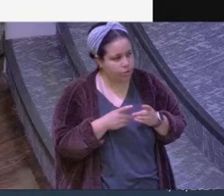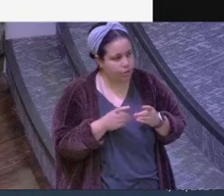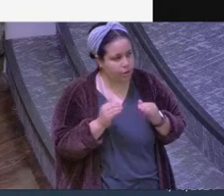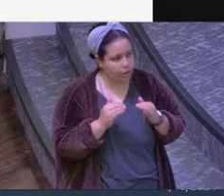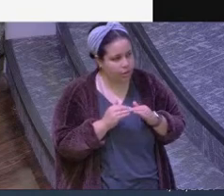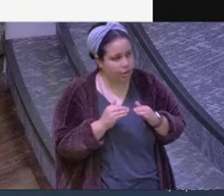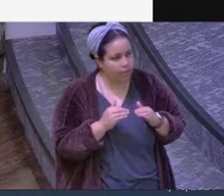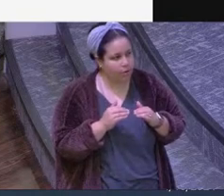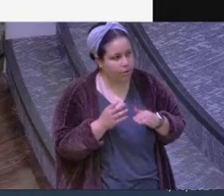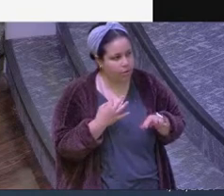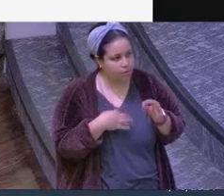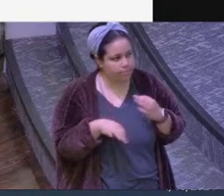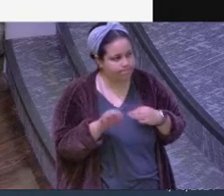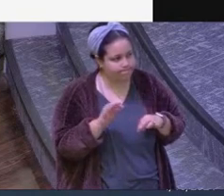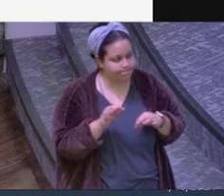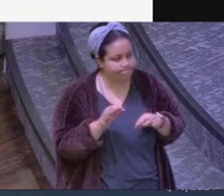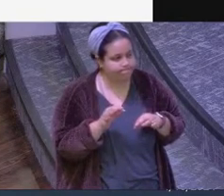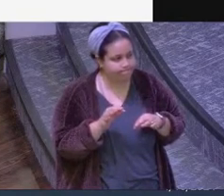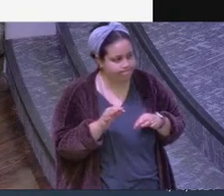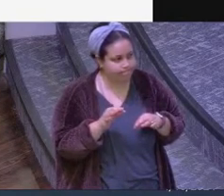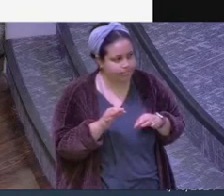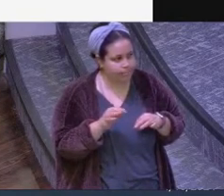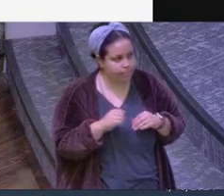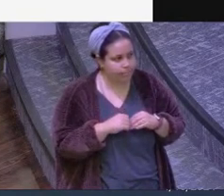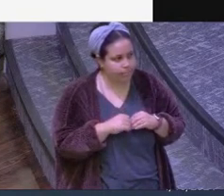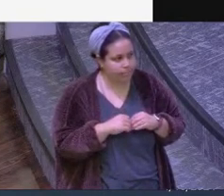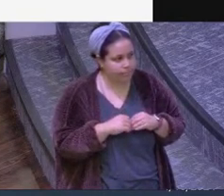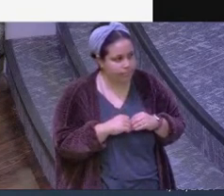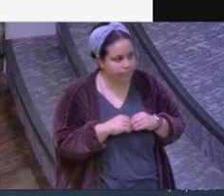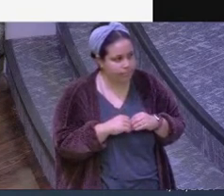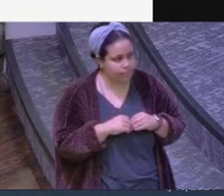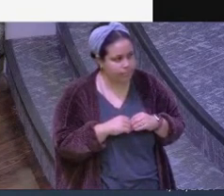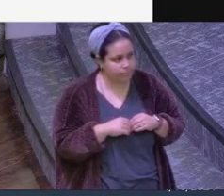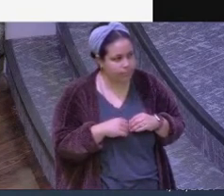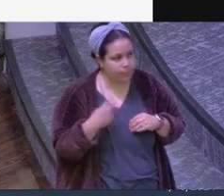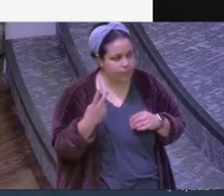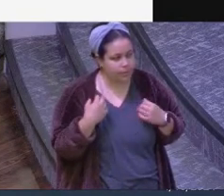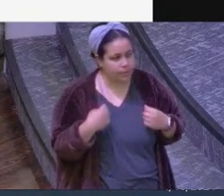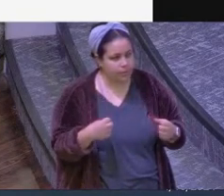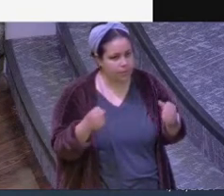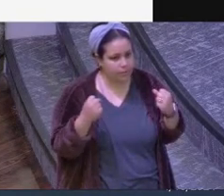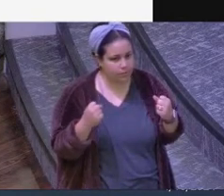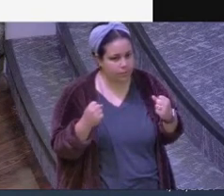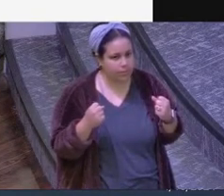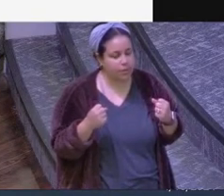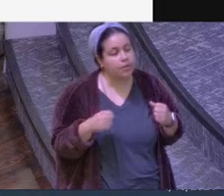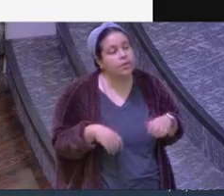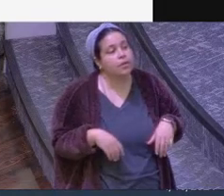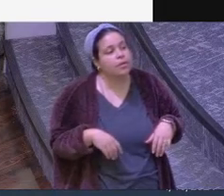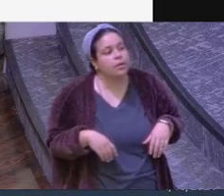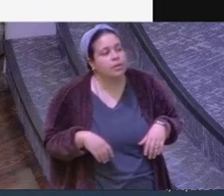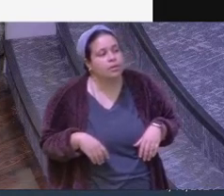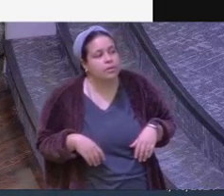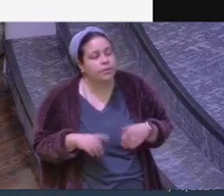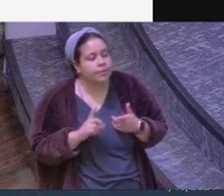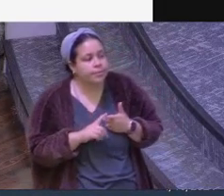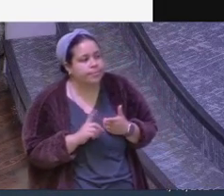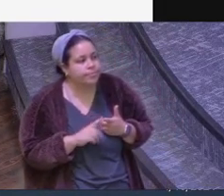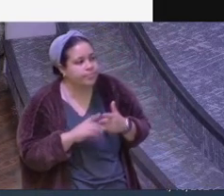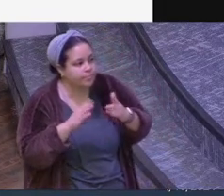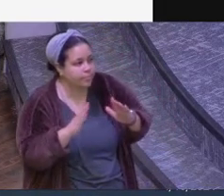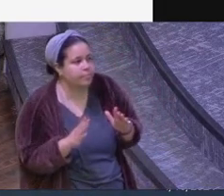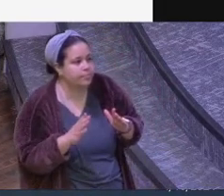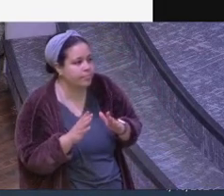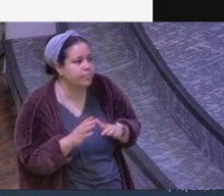would like to continue or propose continuing in the general fund. 2 health center liaisons, 2 high school clinic aides, our